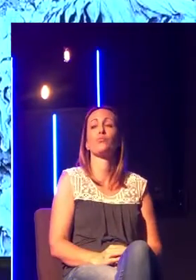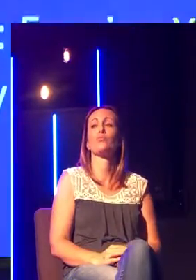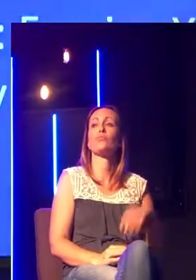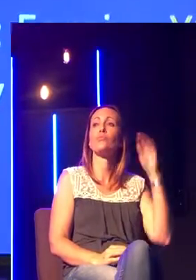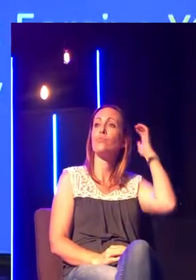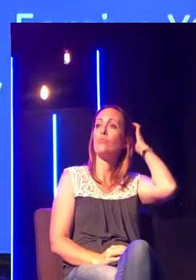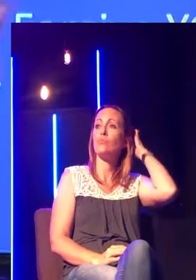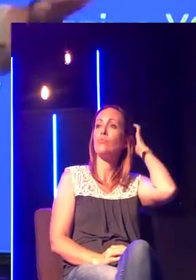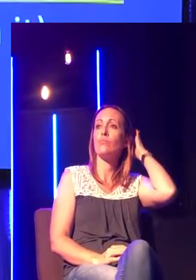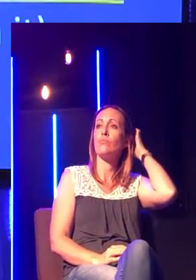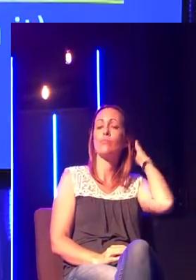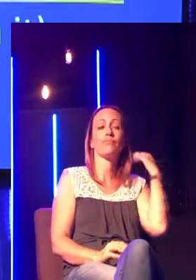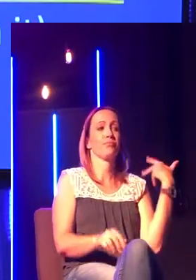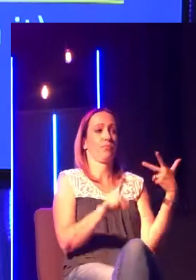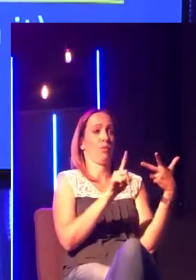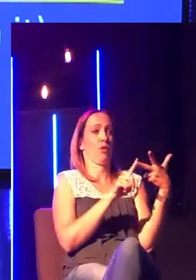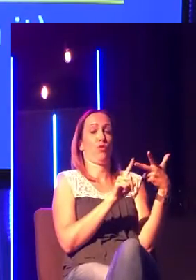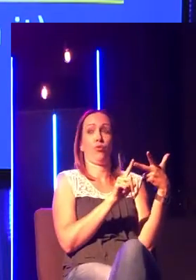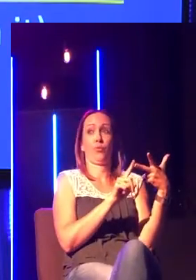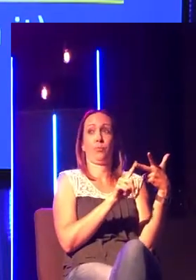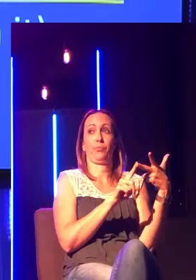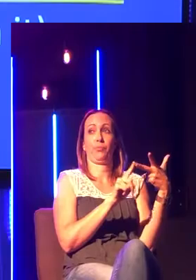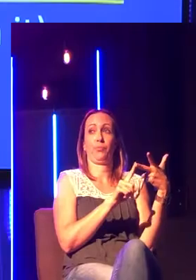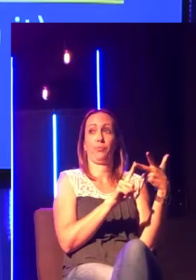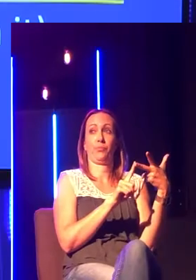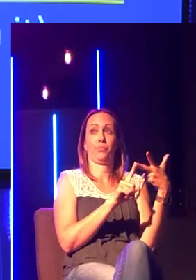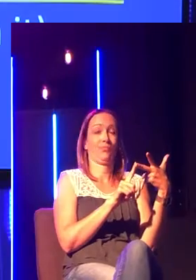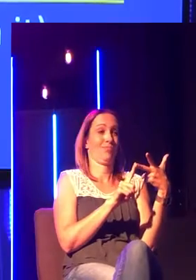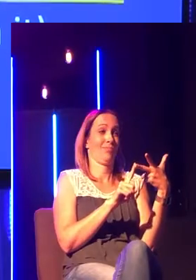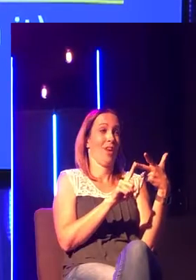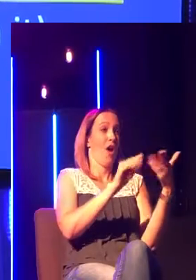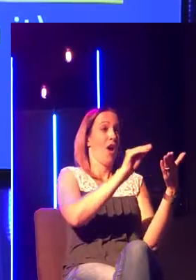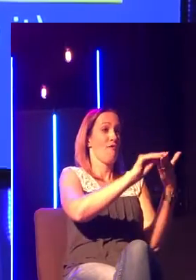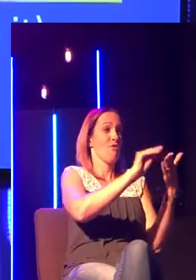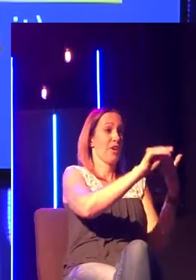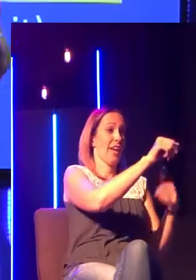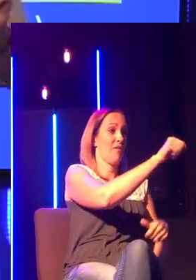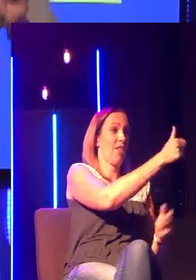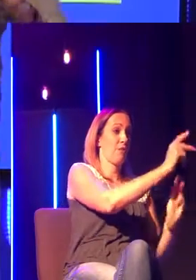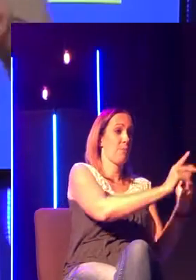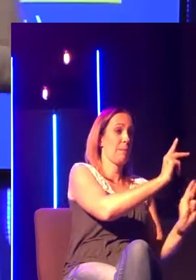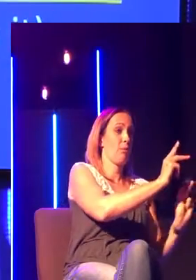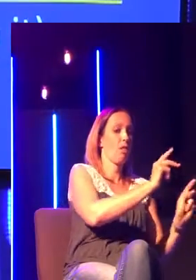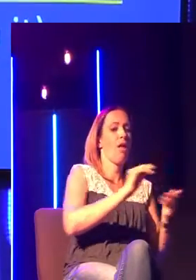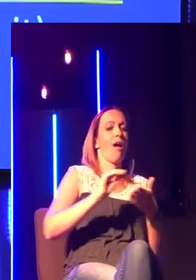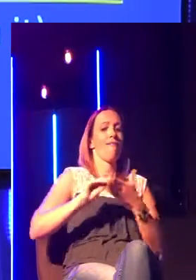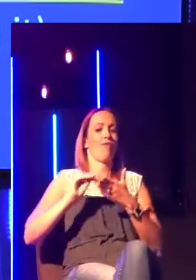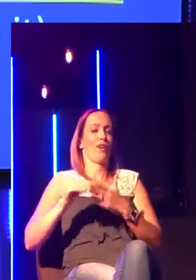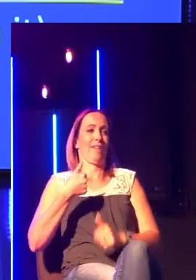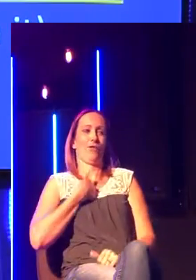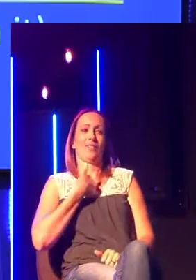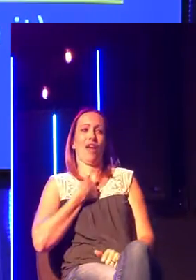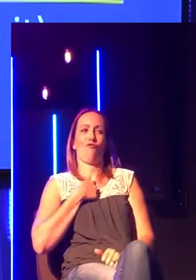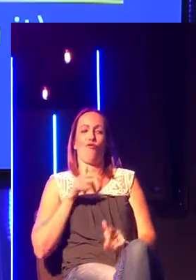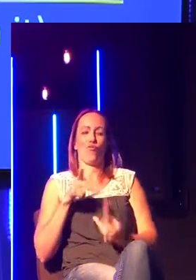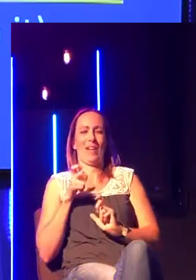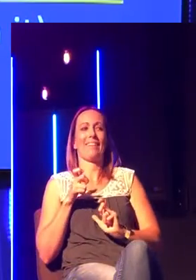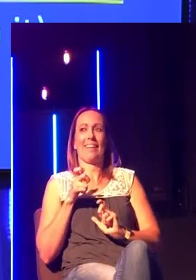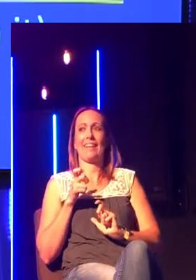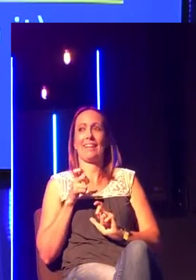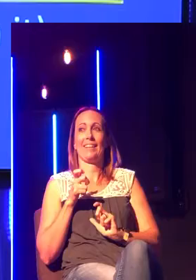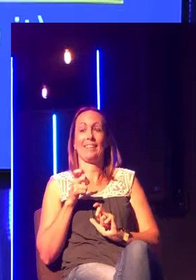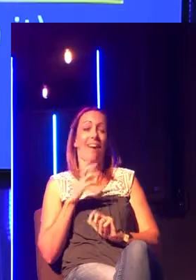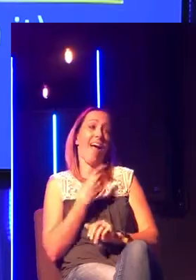this. After you've forgiven other people, forgive yourself. Forgive yourself quickly, and again, mean